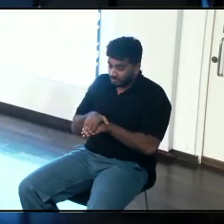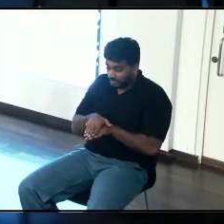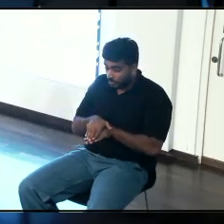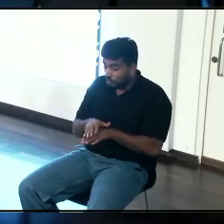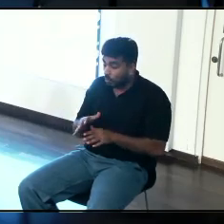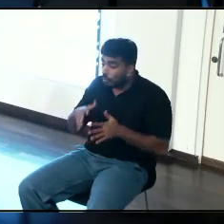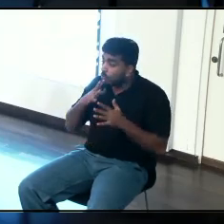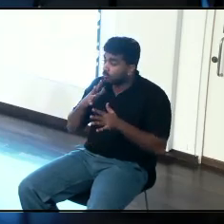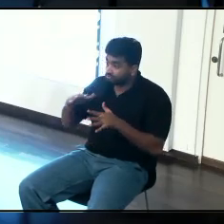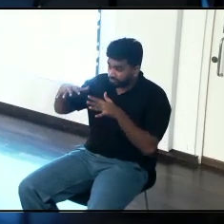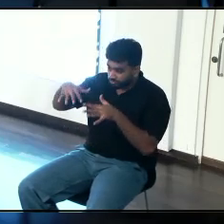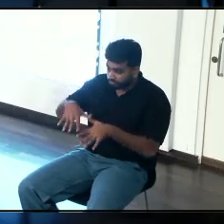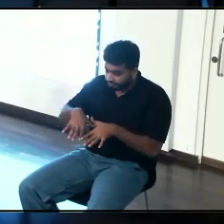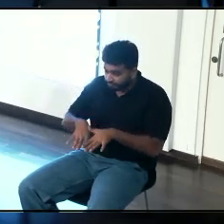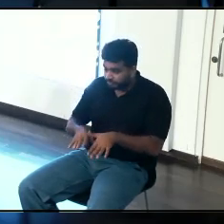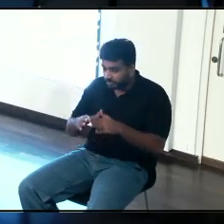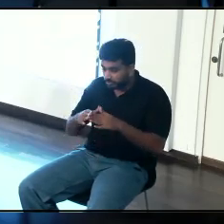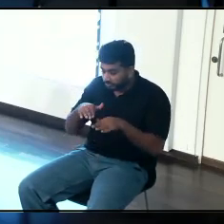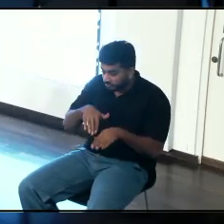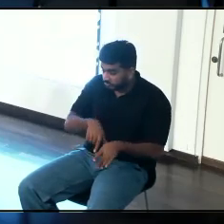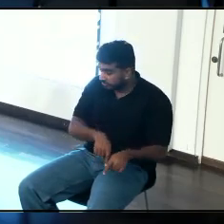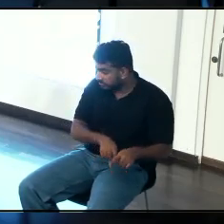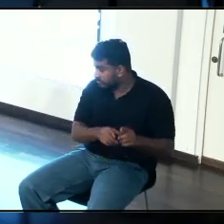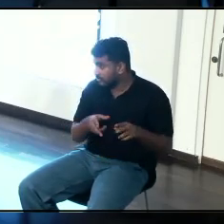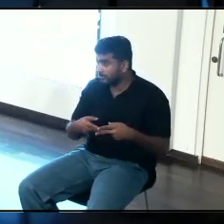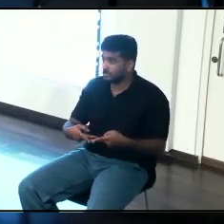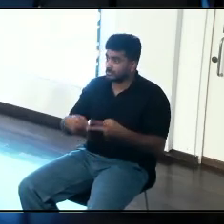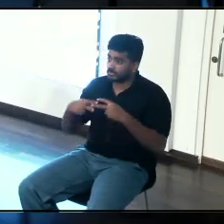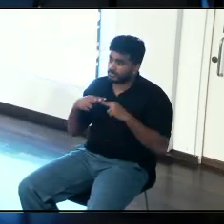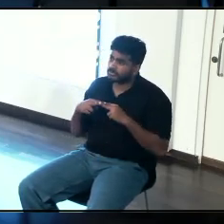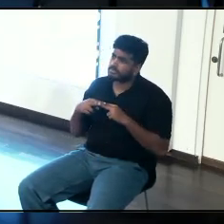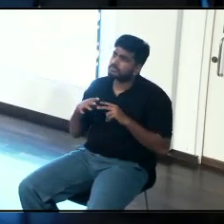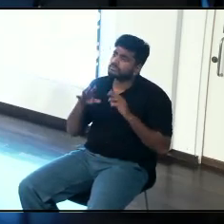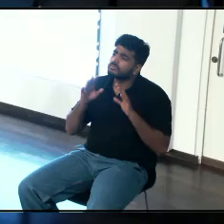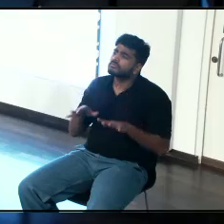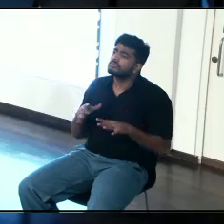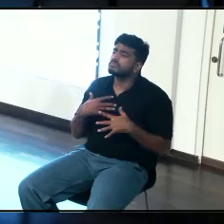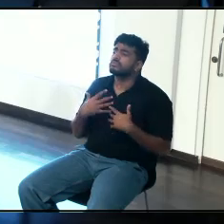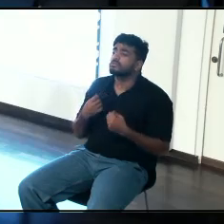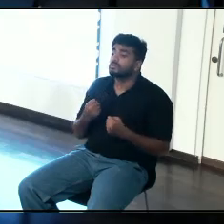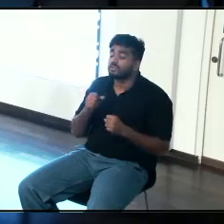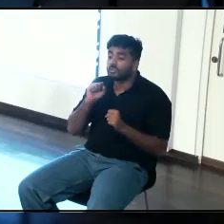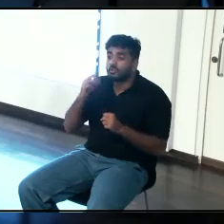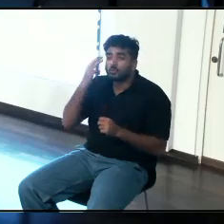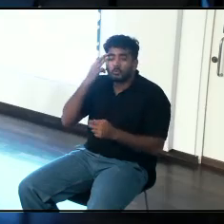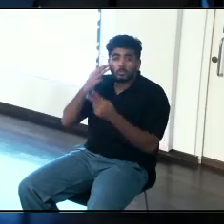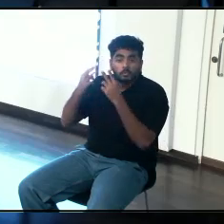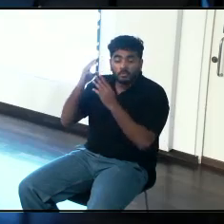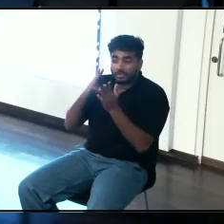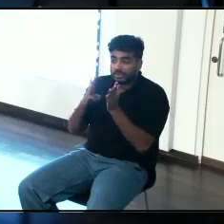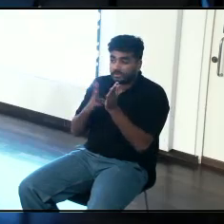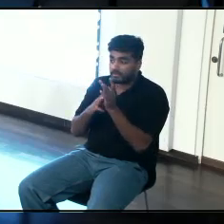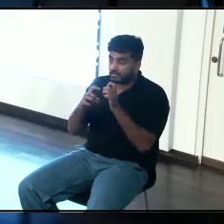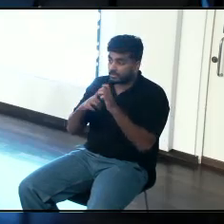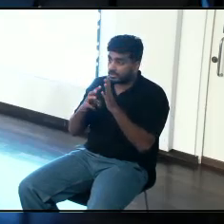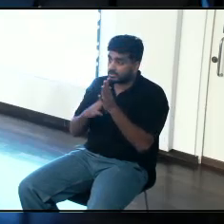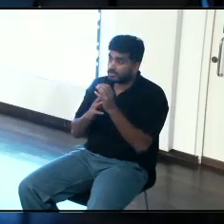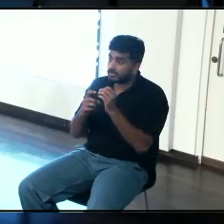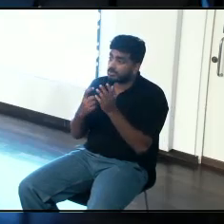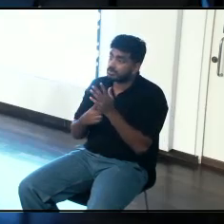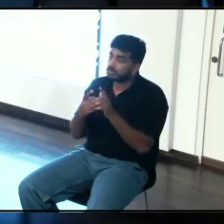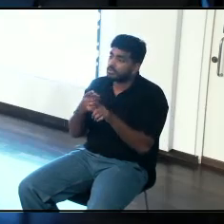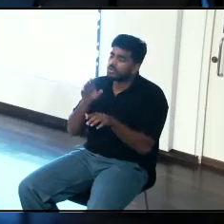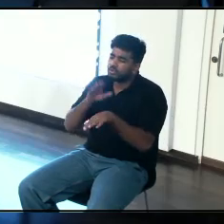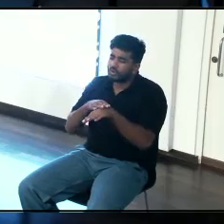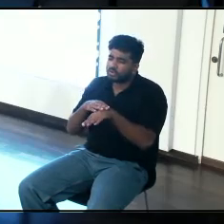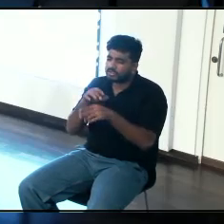they're going back. Everyone, most of the living animal have these kind of memory cells, and it's called as place